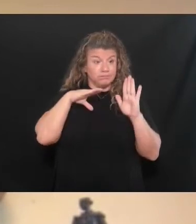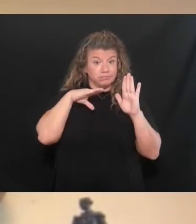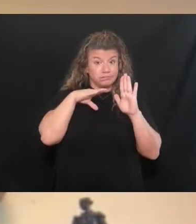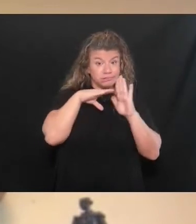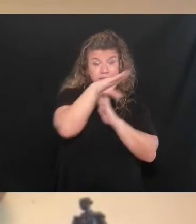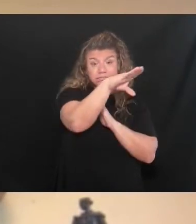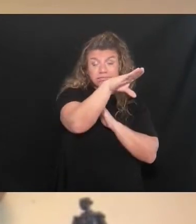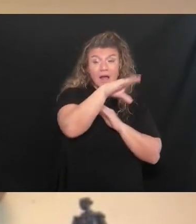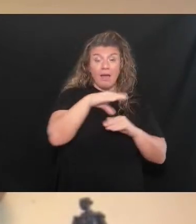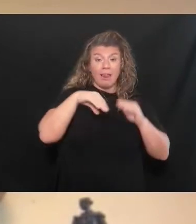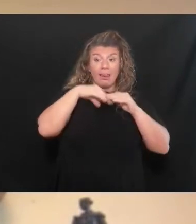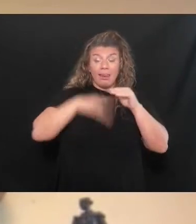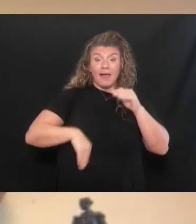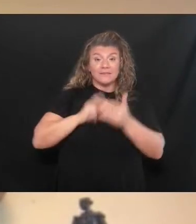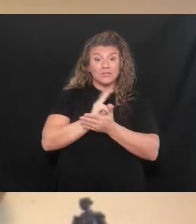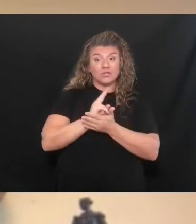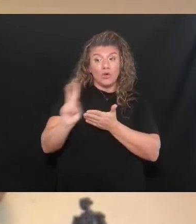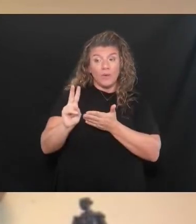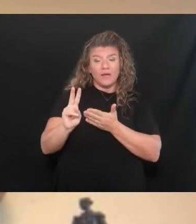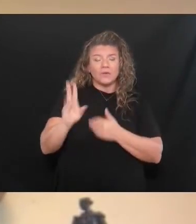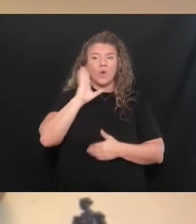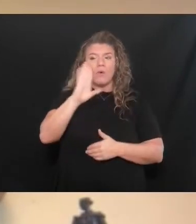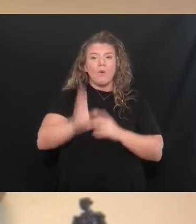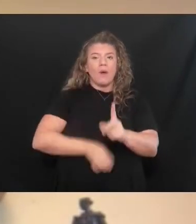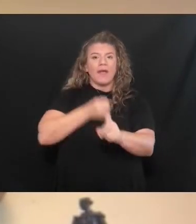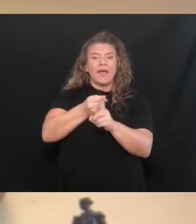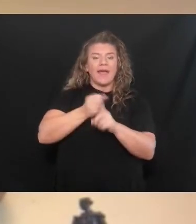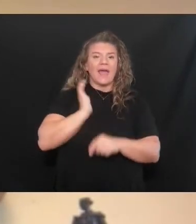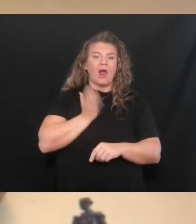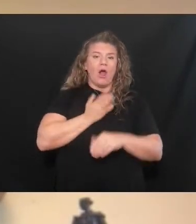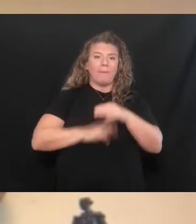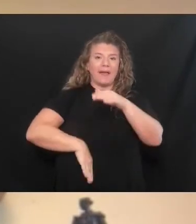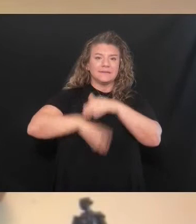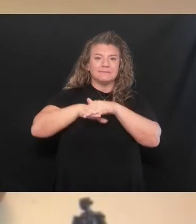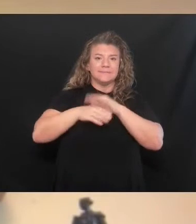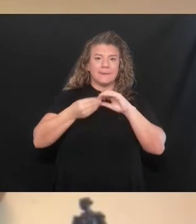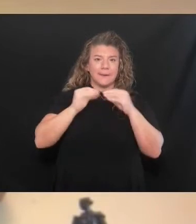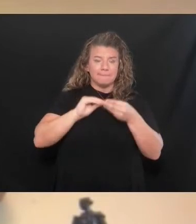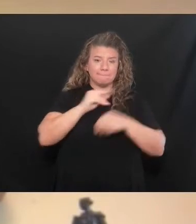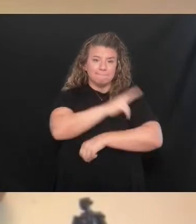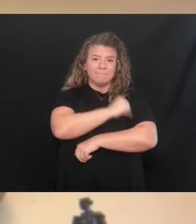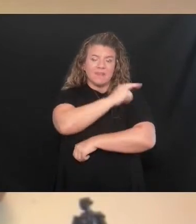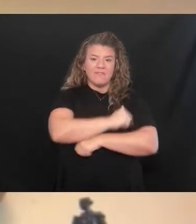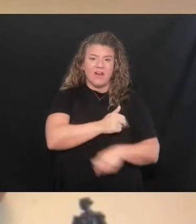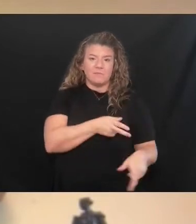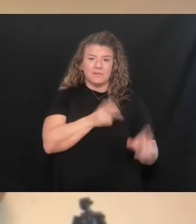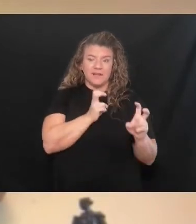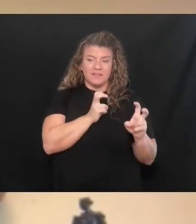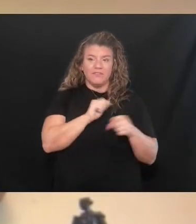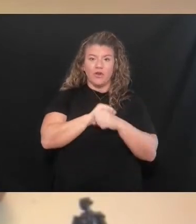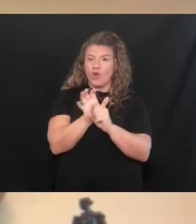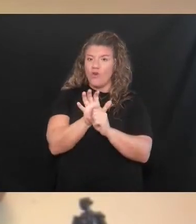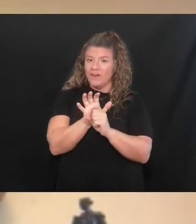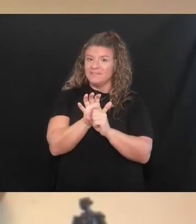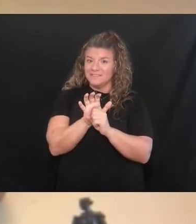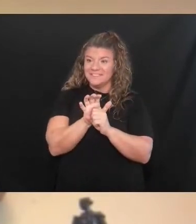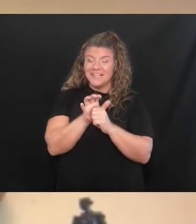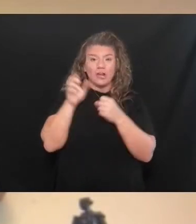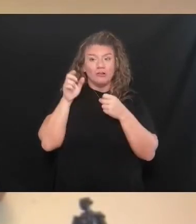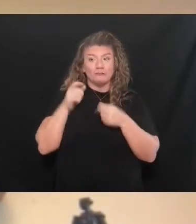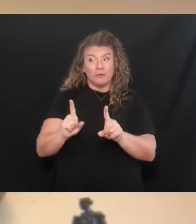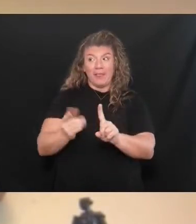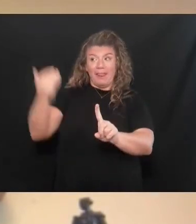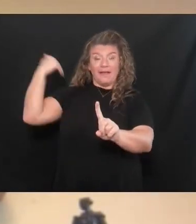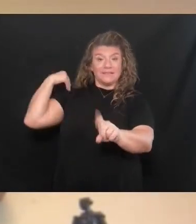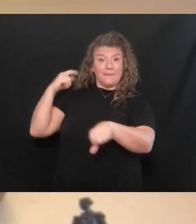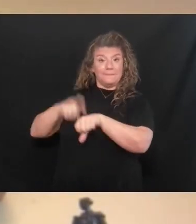in less than 2 weeks, we would hit the maximum number of hospitalizations for COVID that we hit during the last